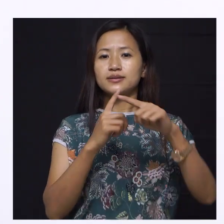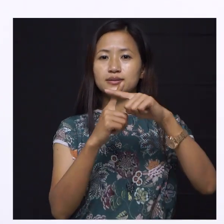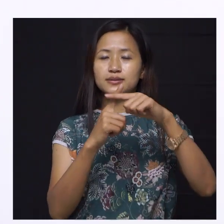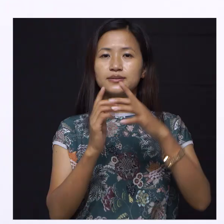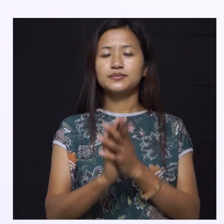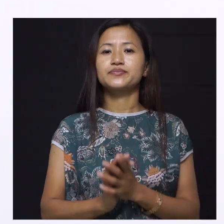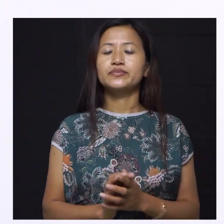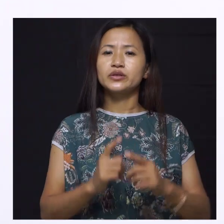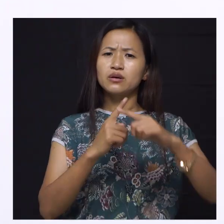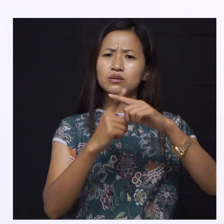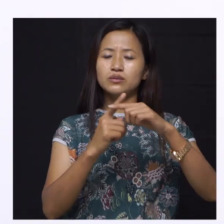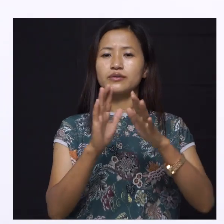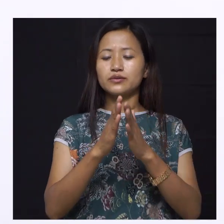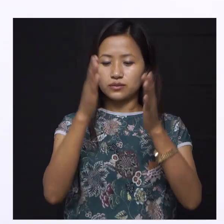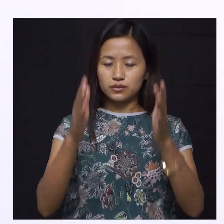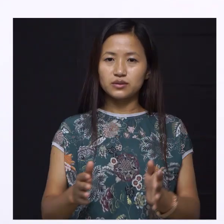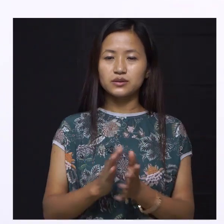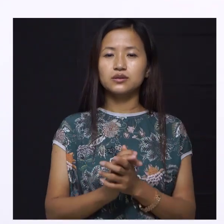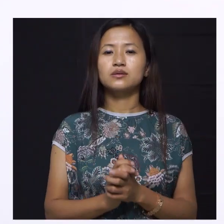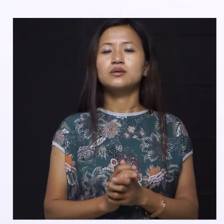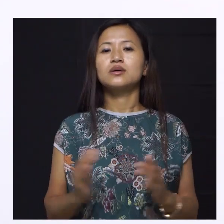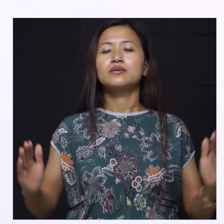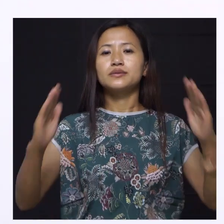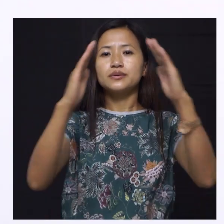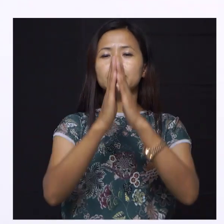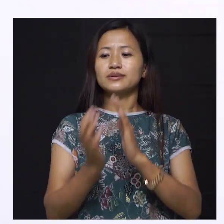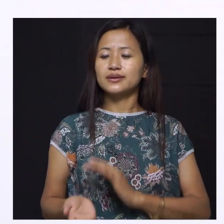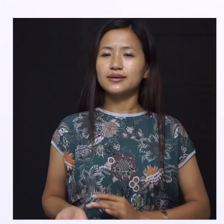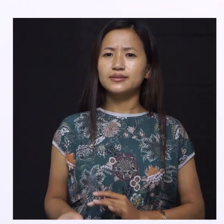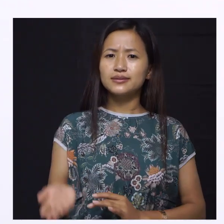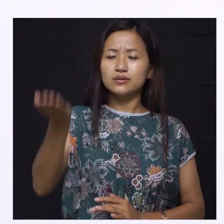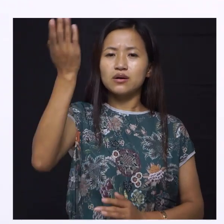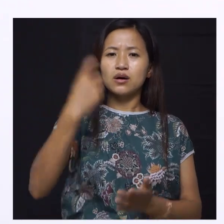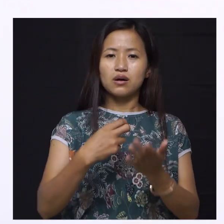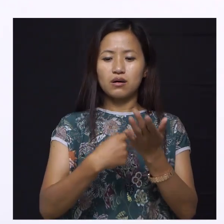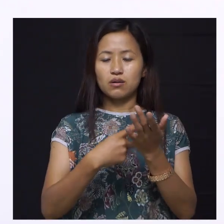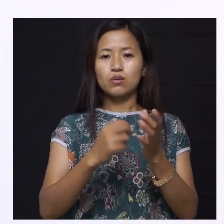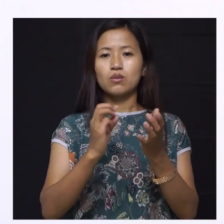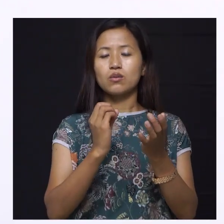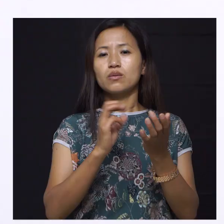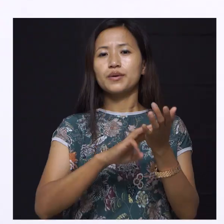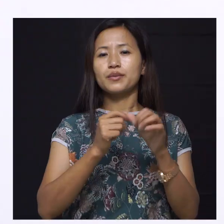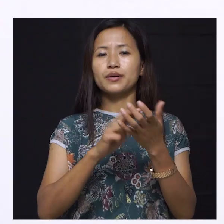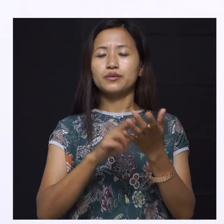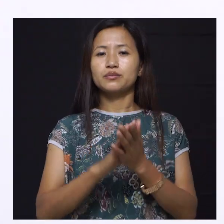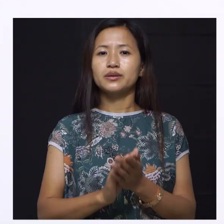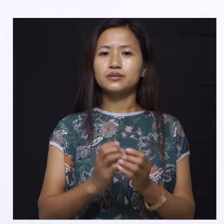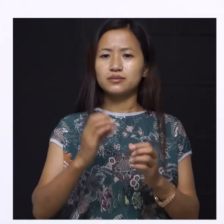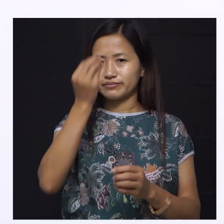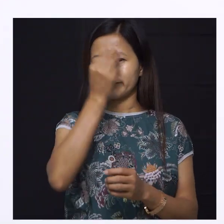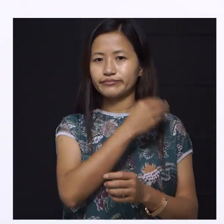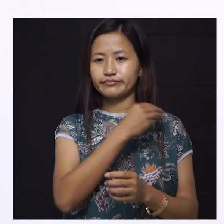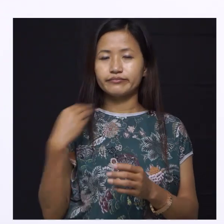in Christianity, priests hold a very high position, especially in the Roman Catholics, right? And so the priest had given a